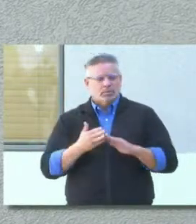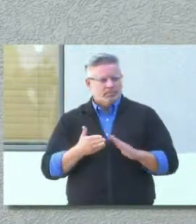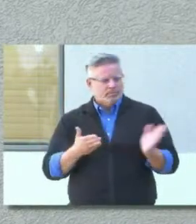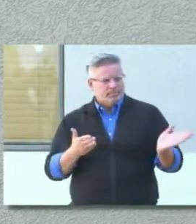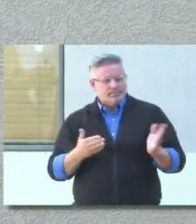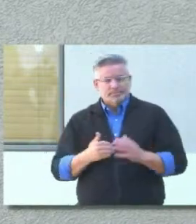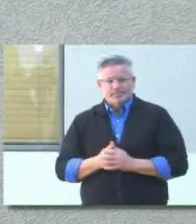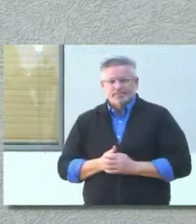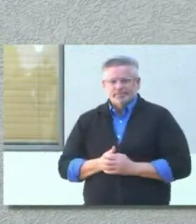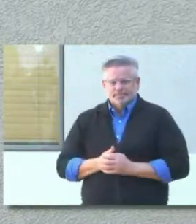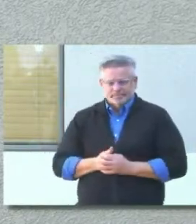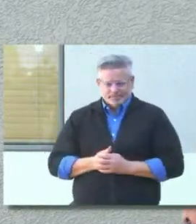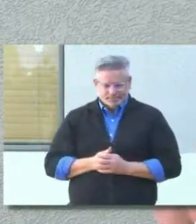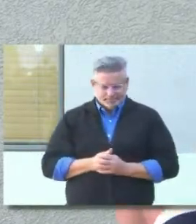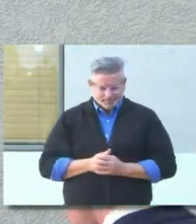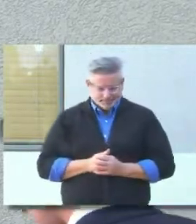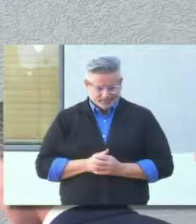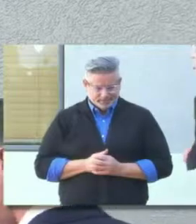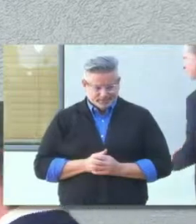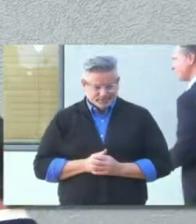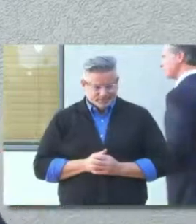Doctor?